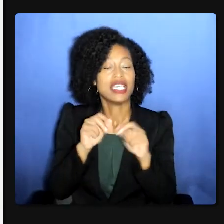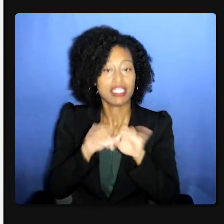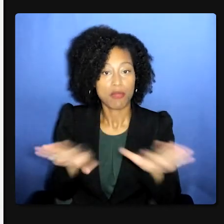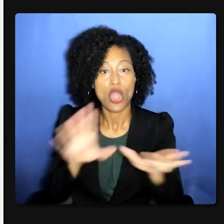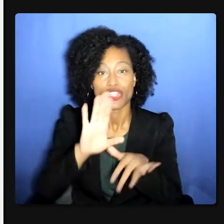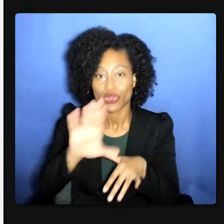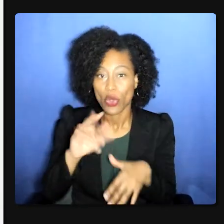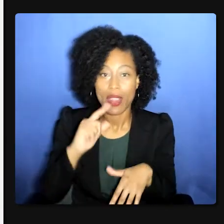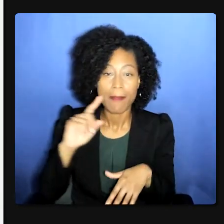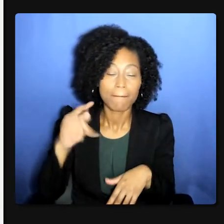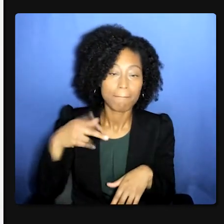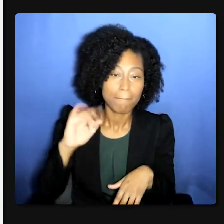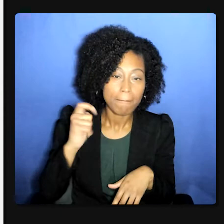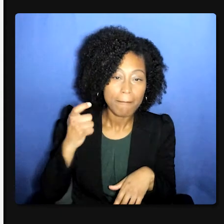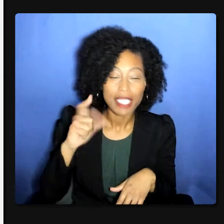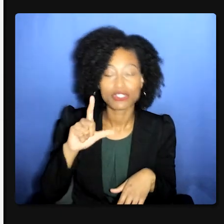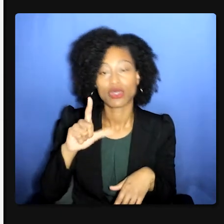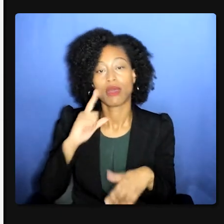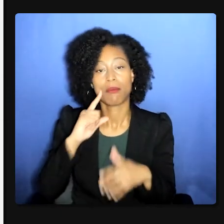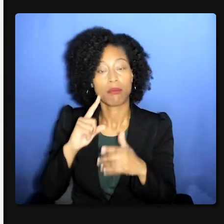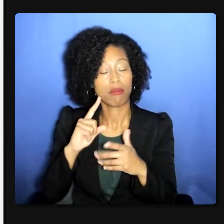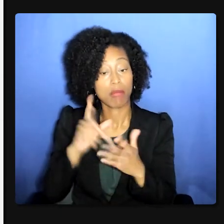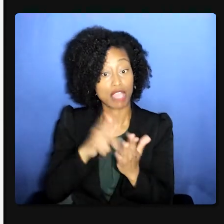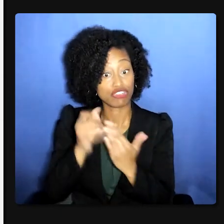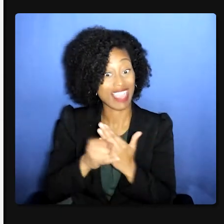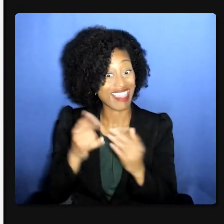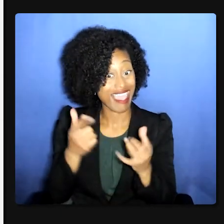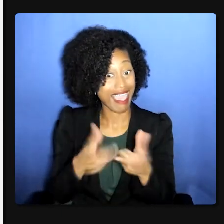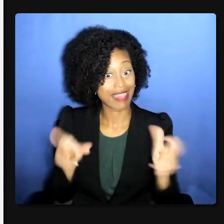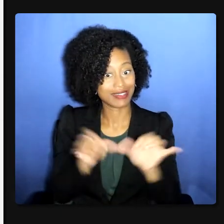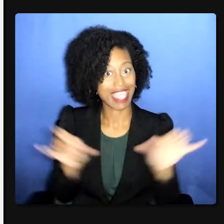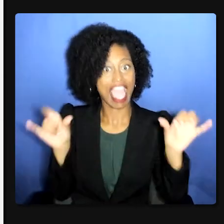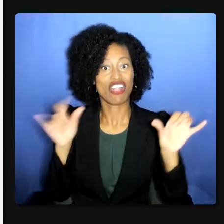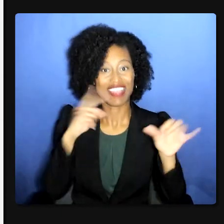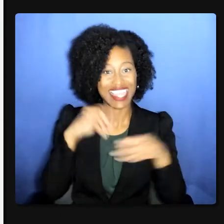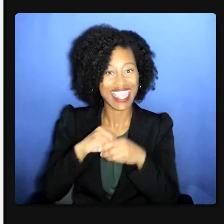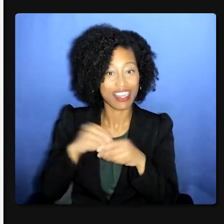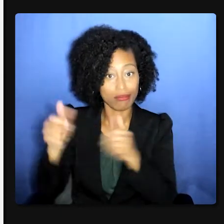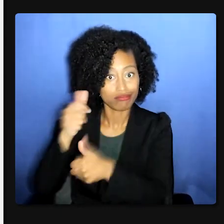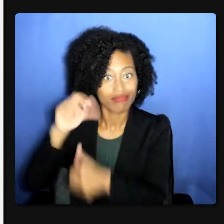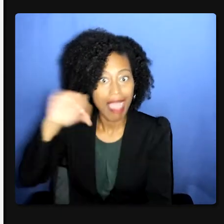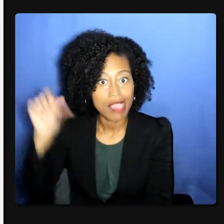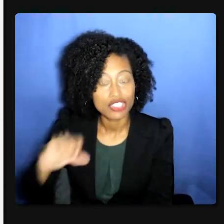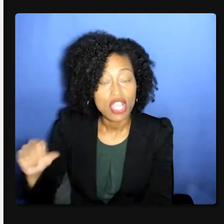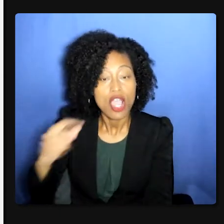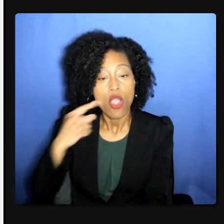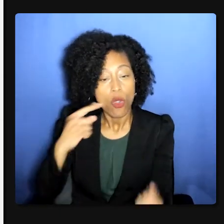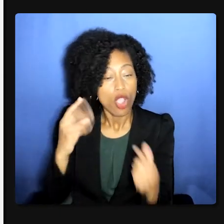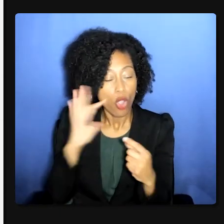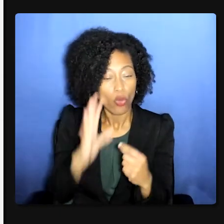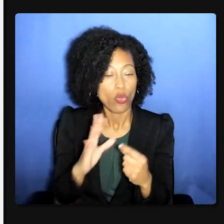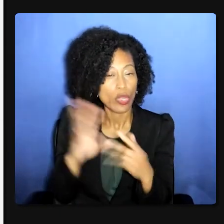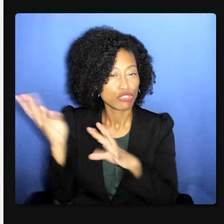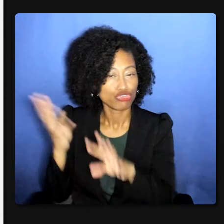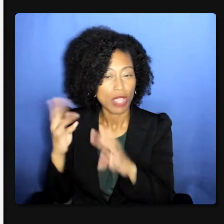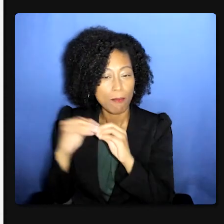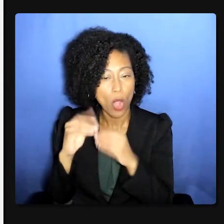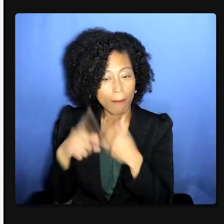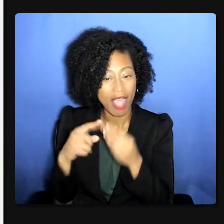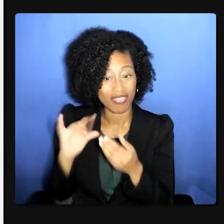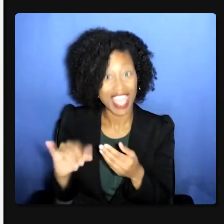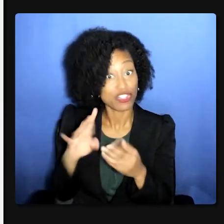projects at scale in Azure. We'll include links in our documentation so you can find out more about pixel streaming in Azure.